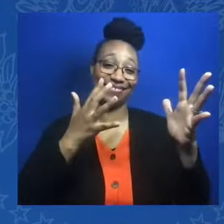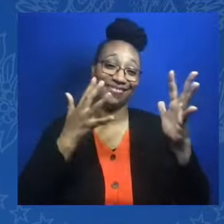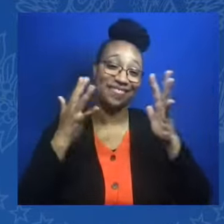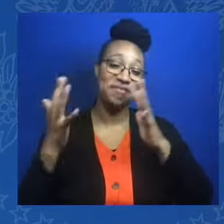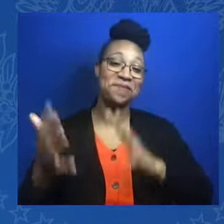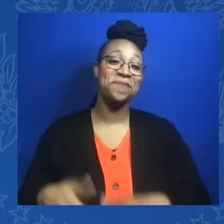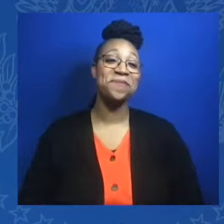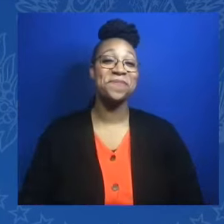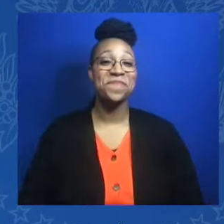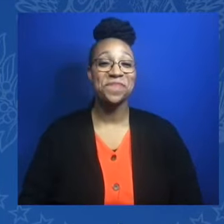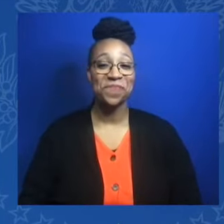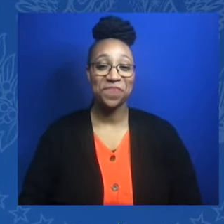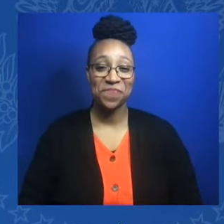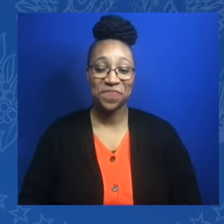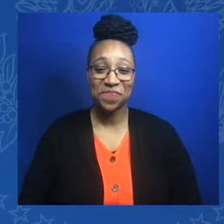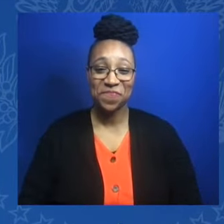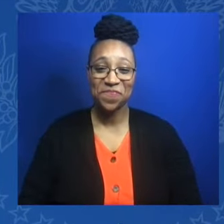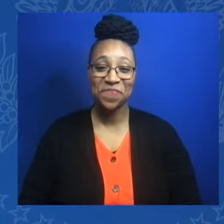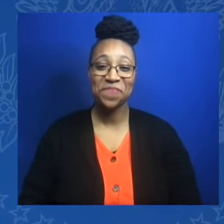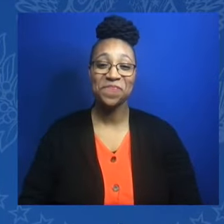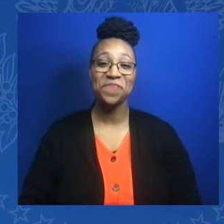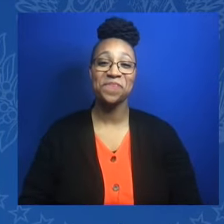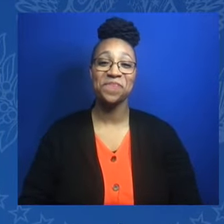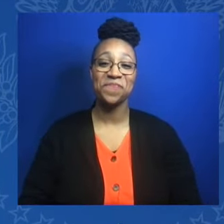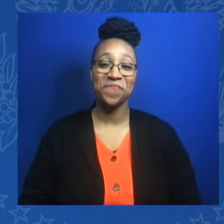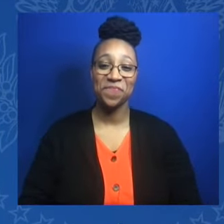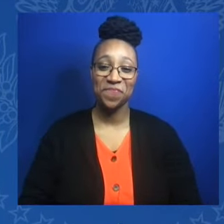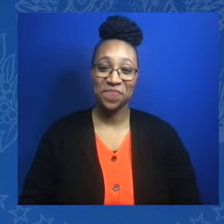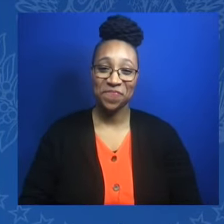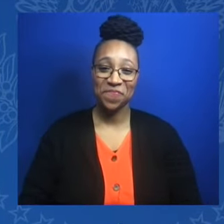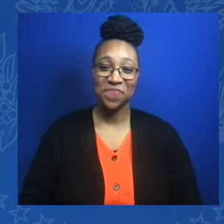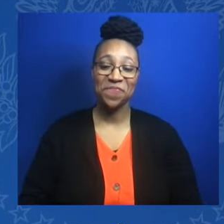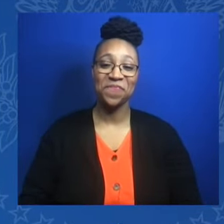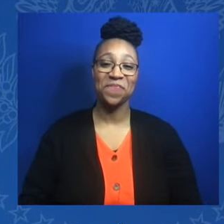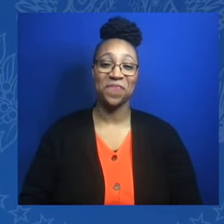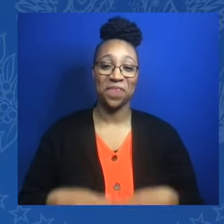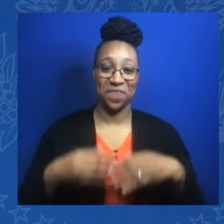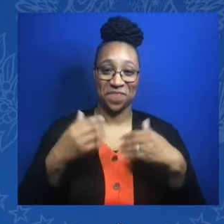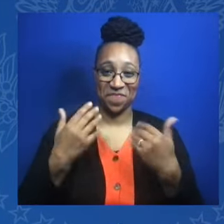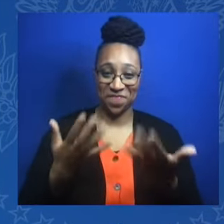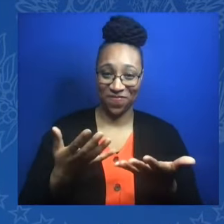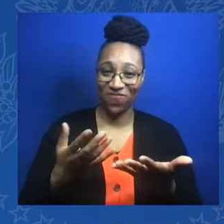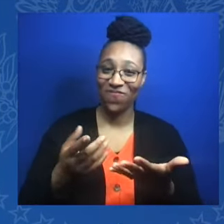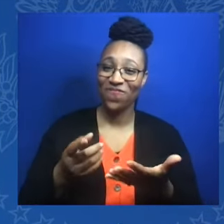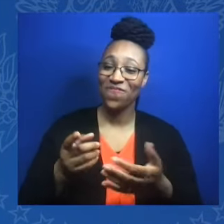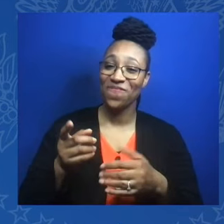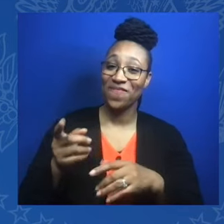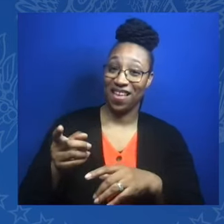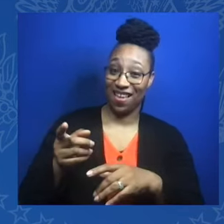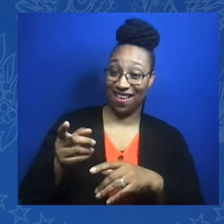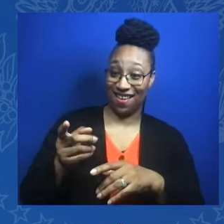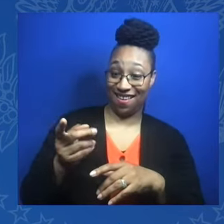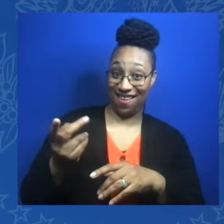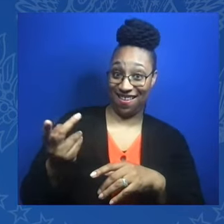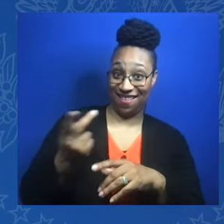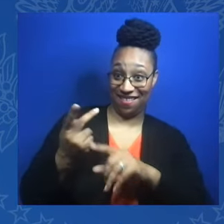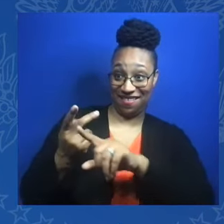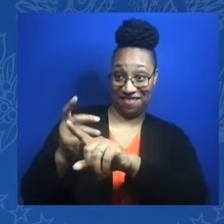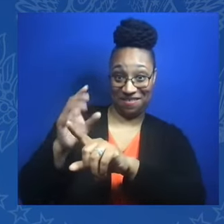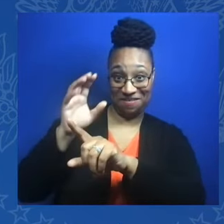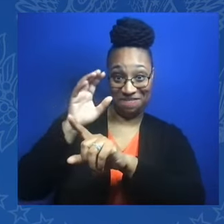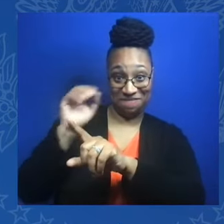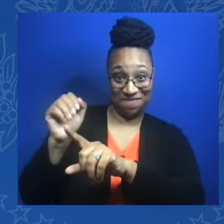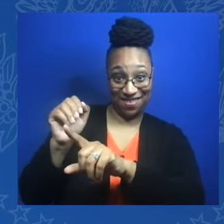Mr. President, when the plane transporting the two Michaels landed on Canadian soil after more than